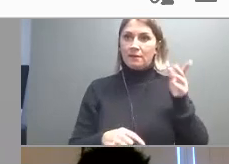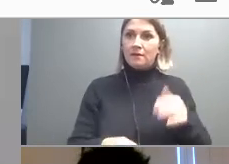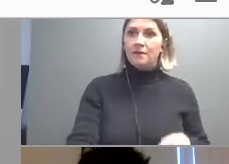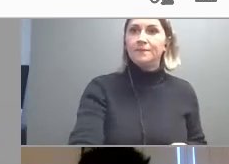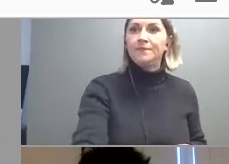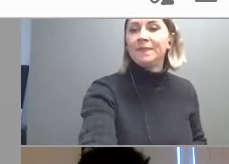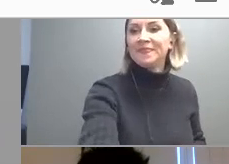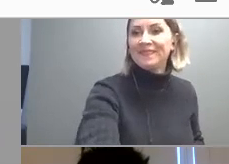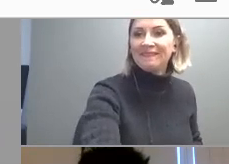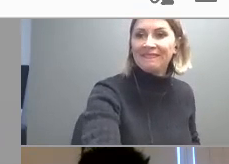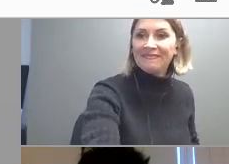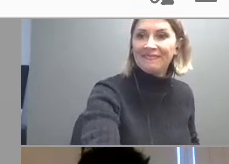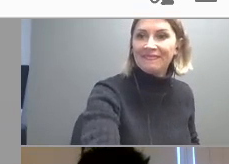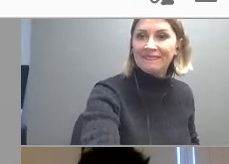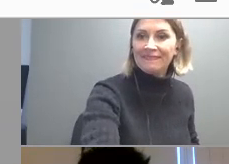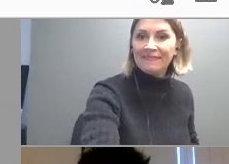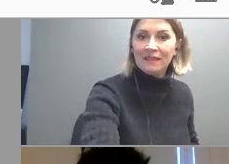representation.